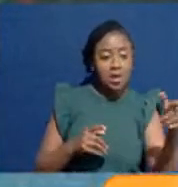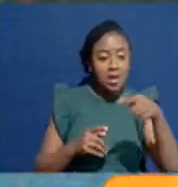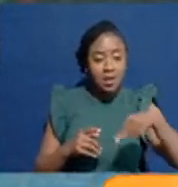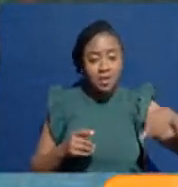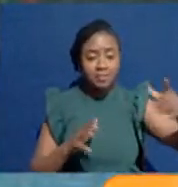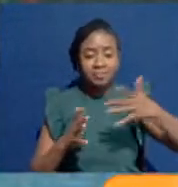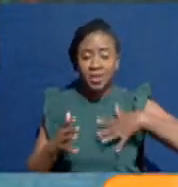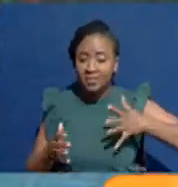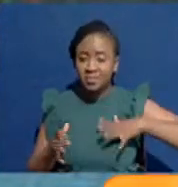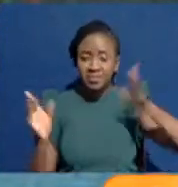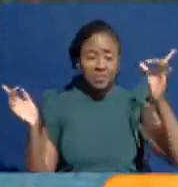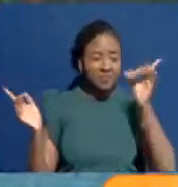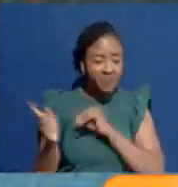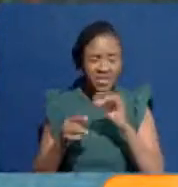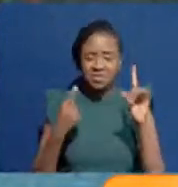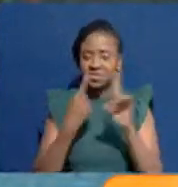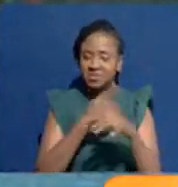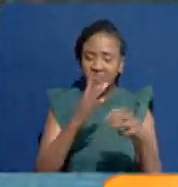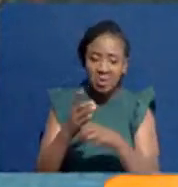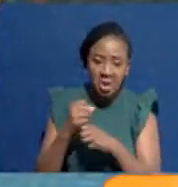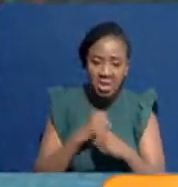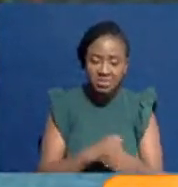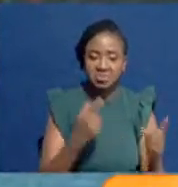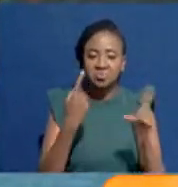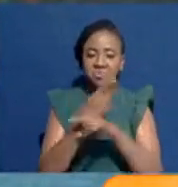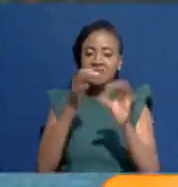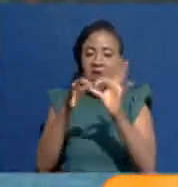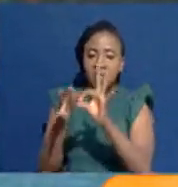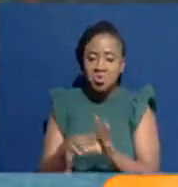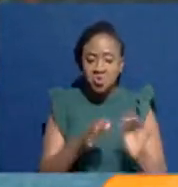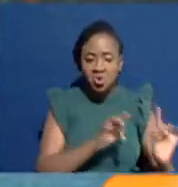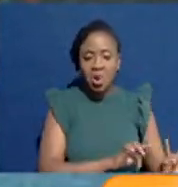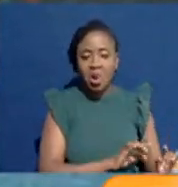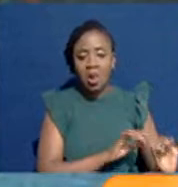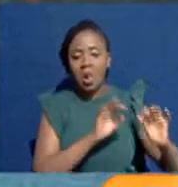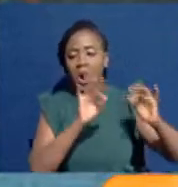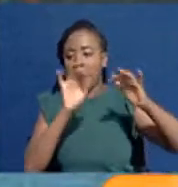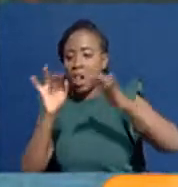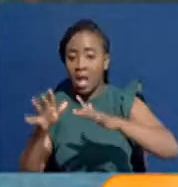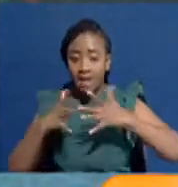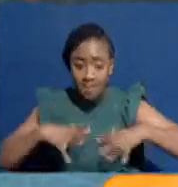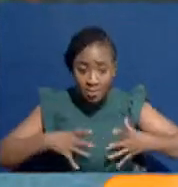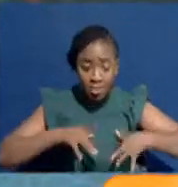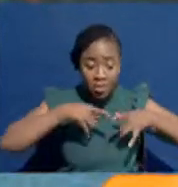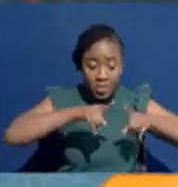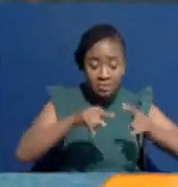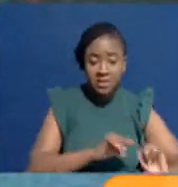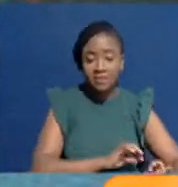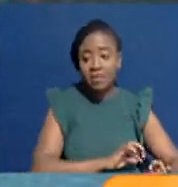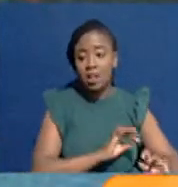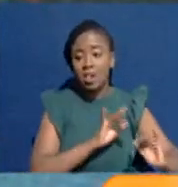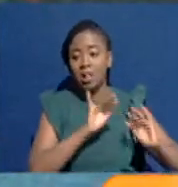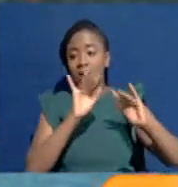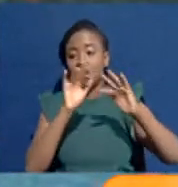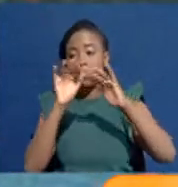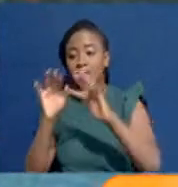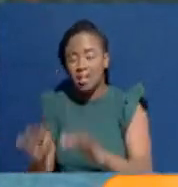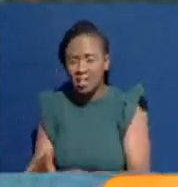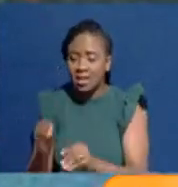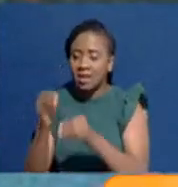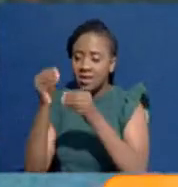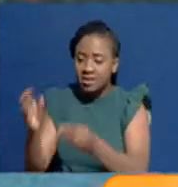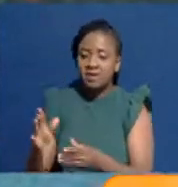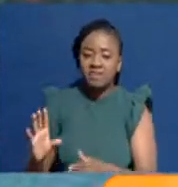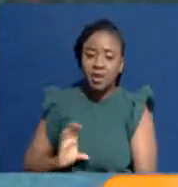there, unions, individuals, organizations. Memoranda over 1,000 has been sent to the